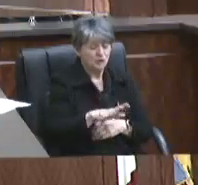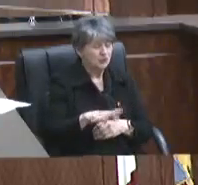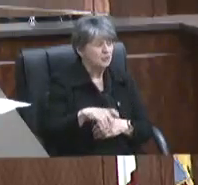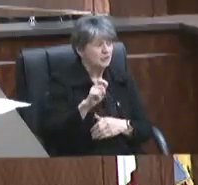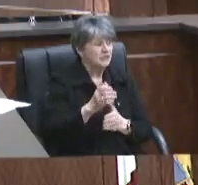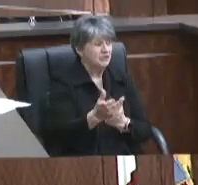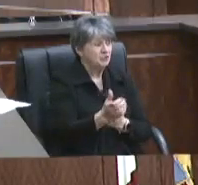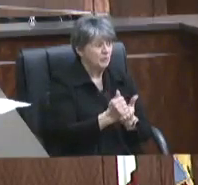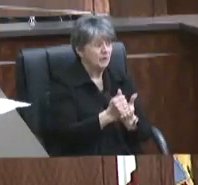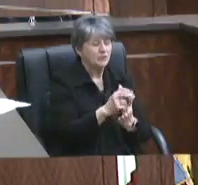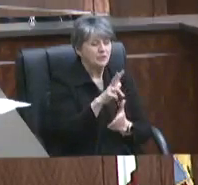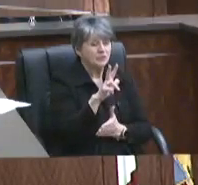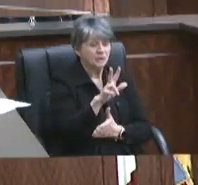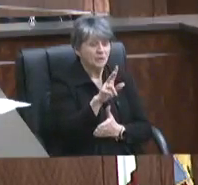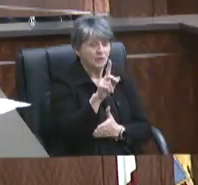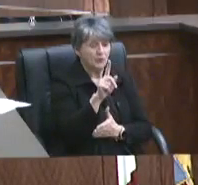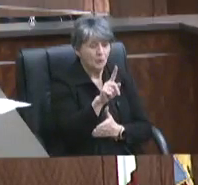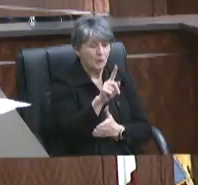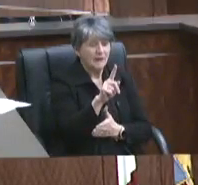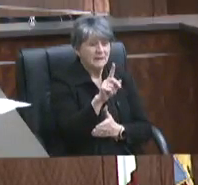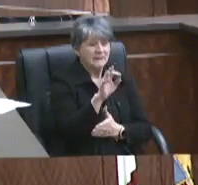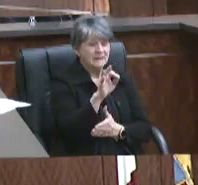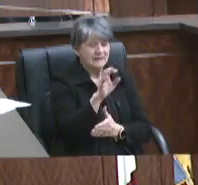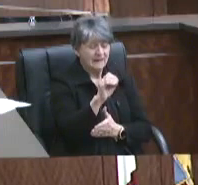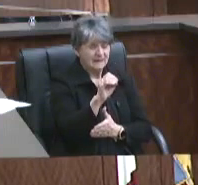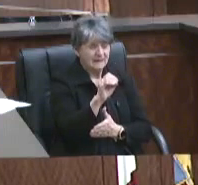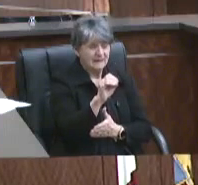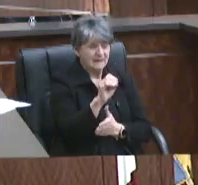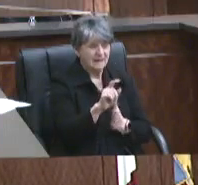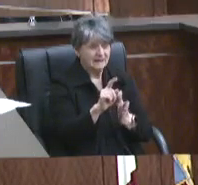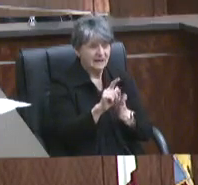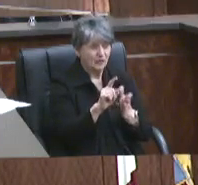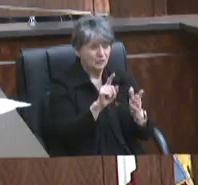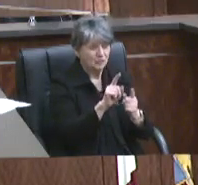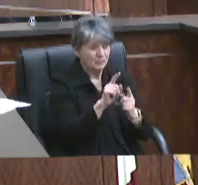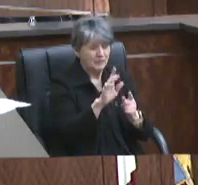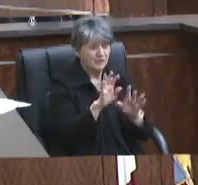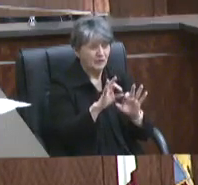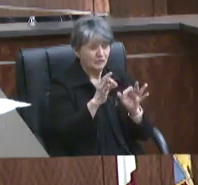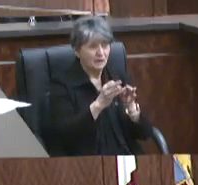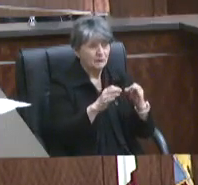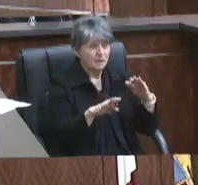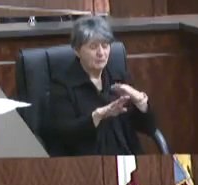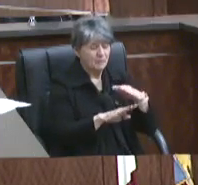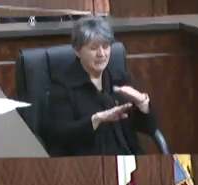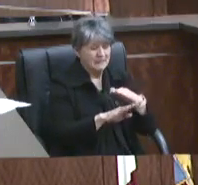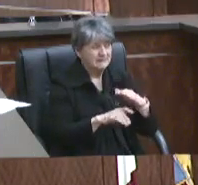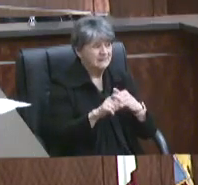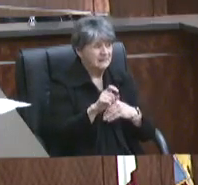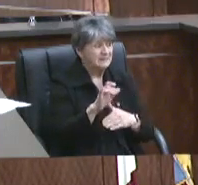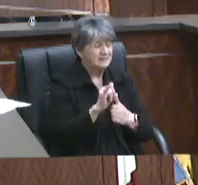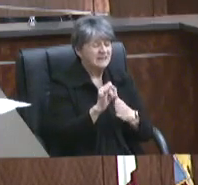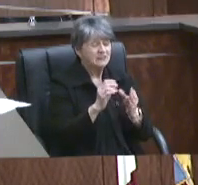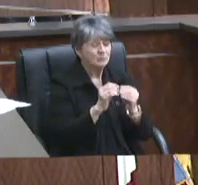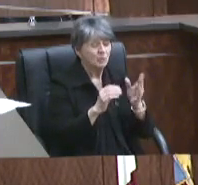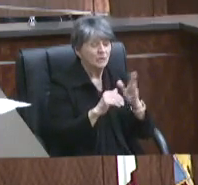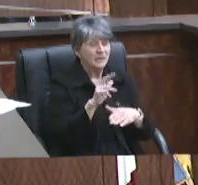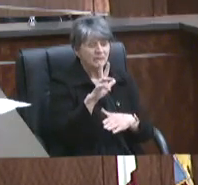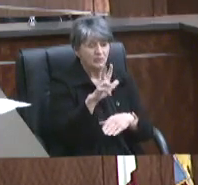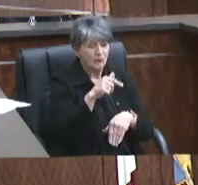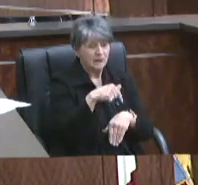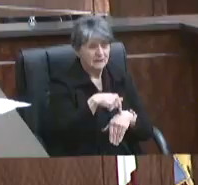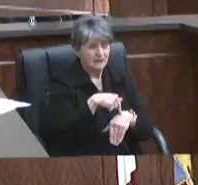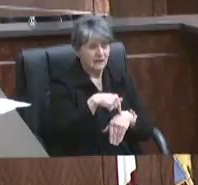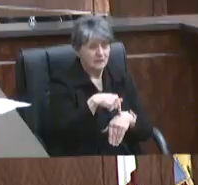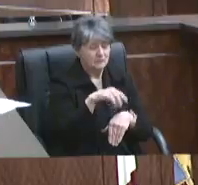earn $31.90 an hour in order to meet their family's basic needs. And this is more than 3 times the federal